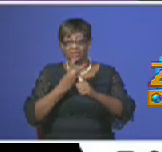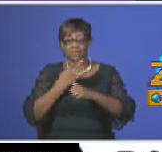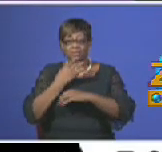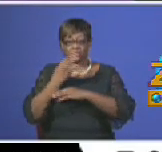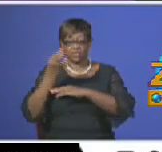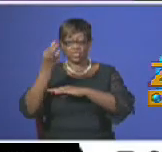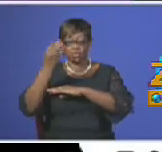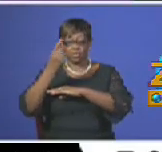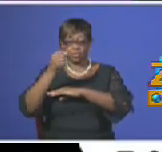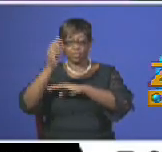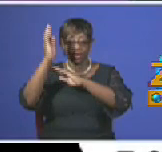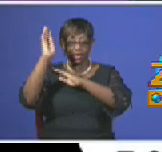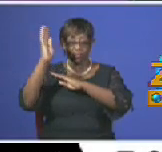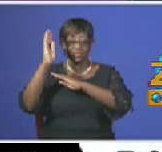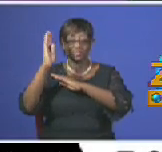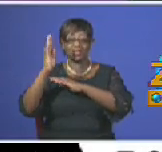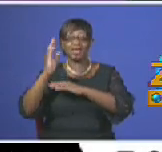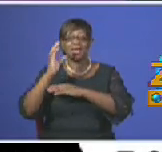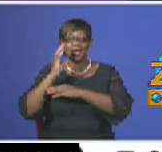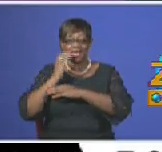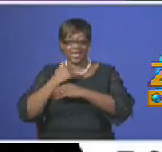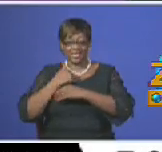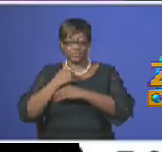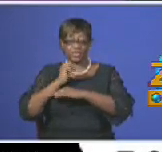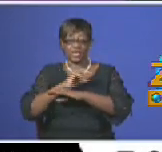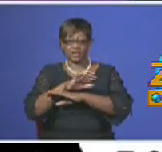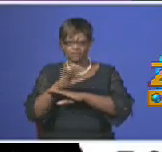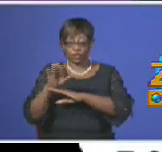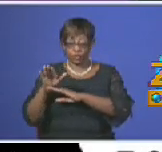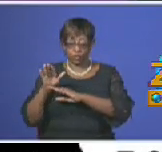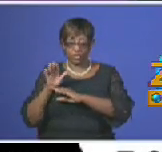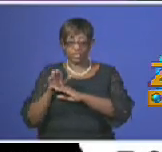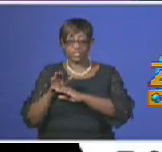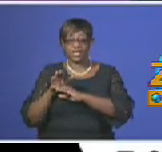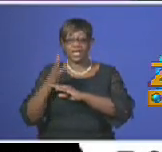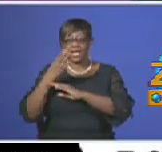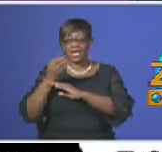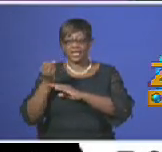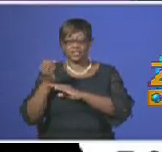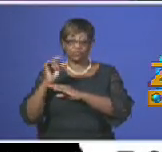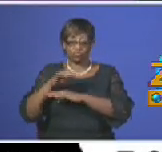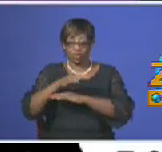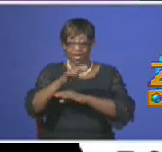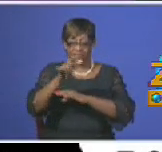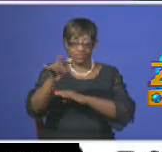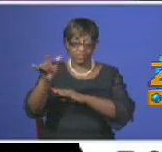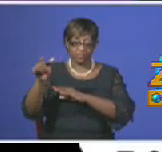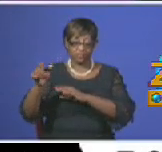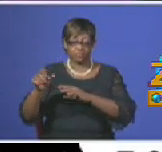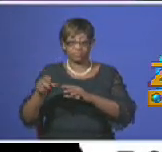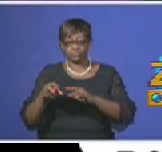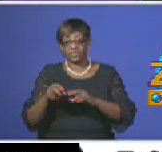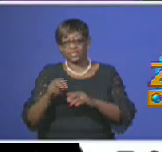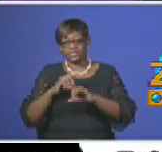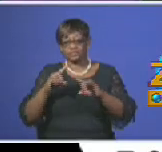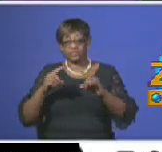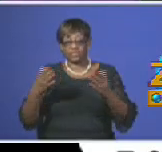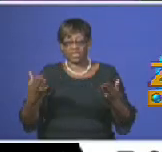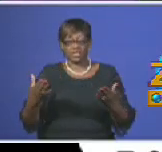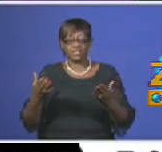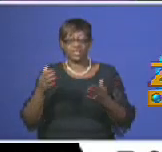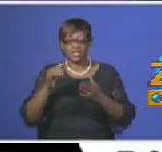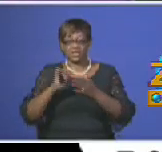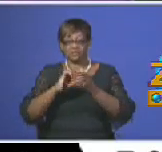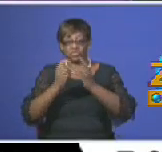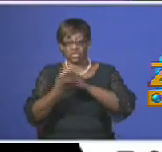Bahamas, have been adversely impacted by the downturn in global travel and foreign direct investment, causing concern about the viability of